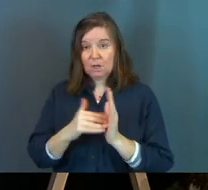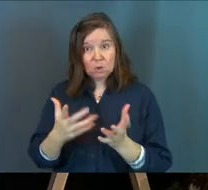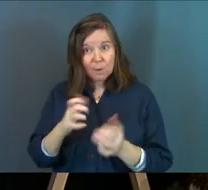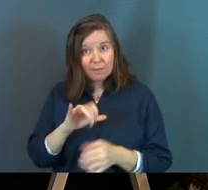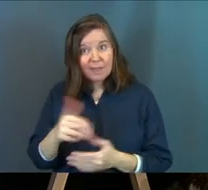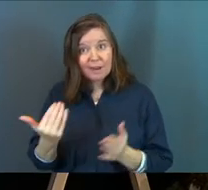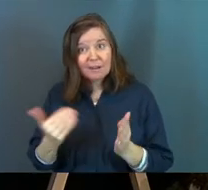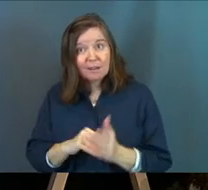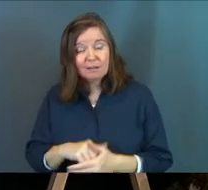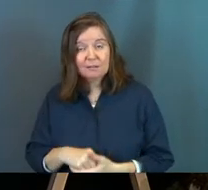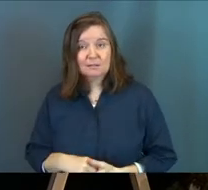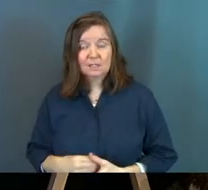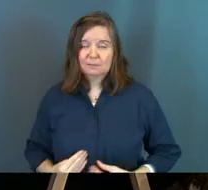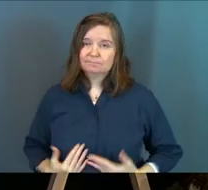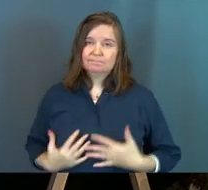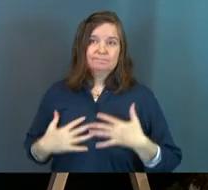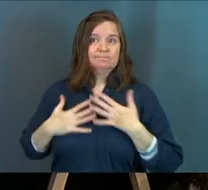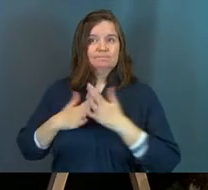there again?